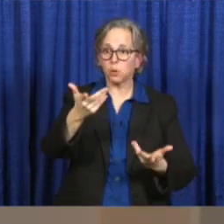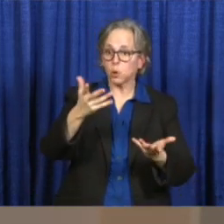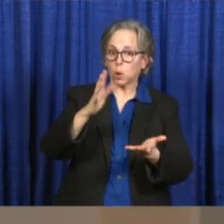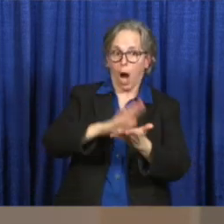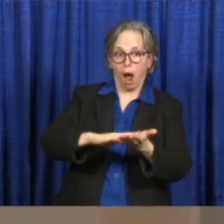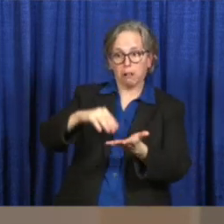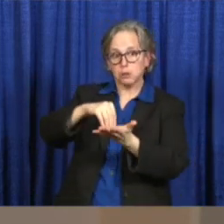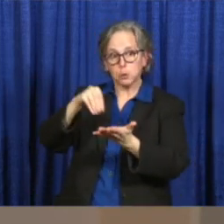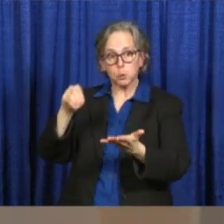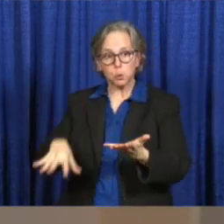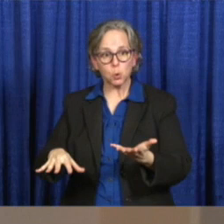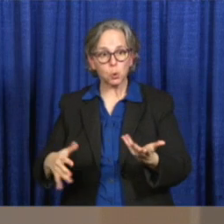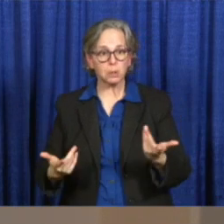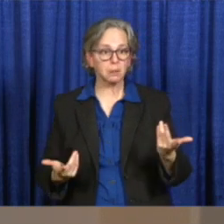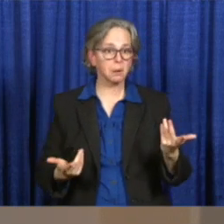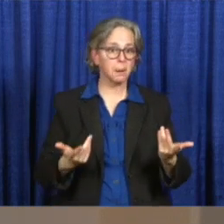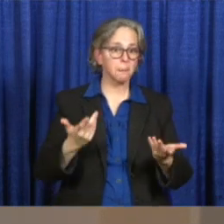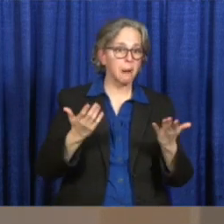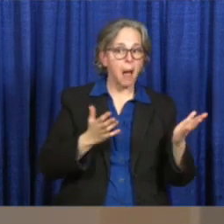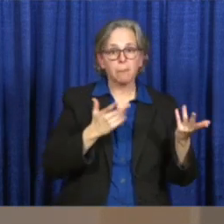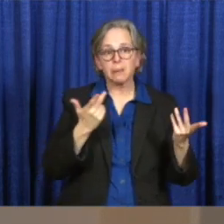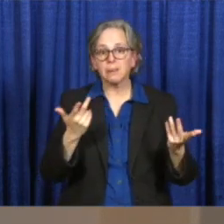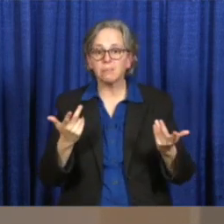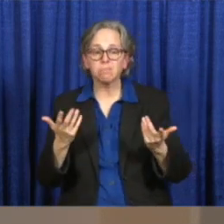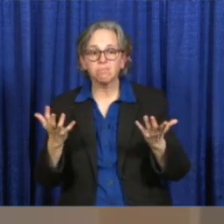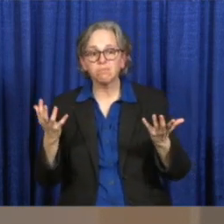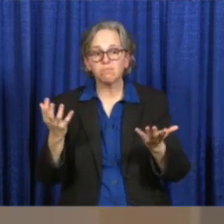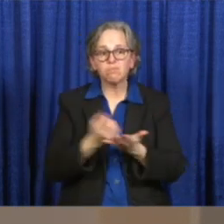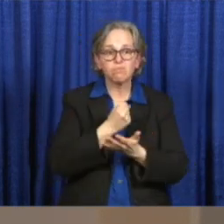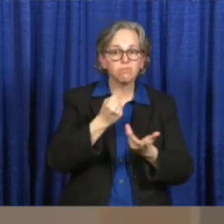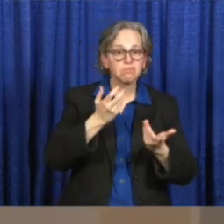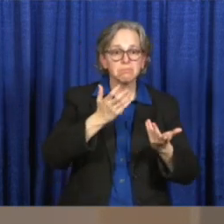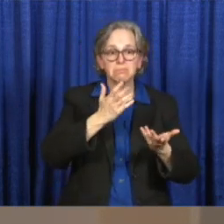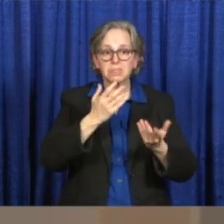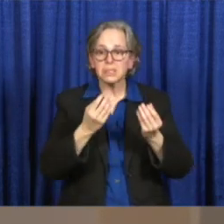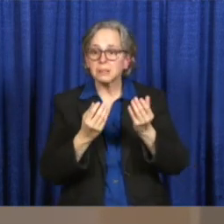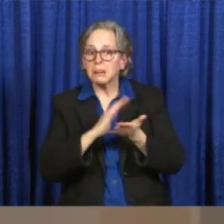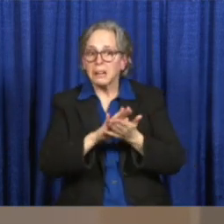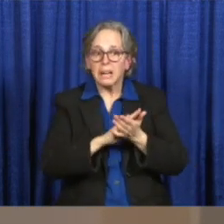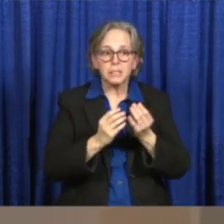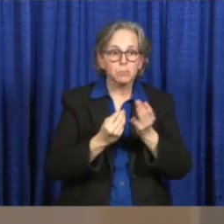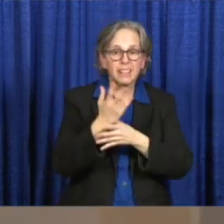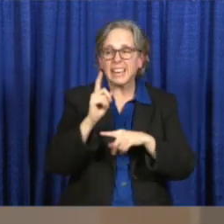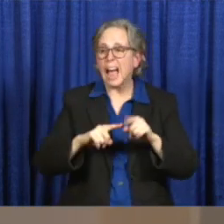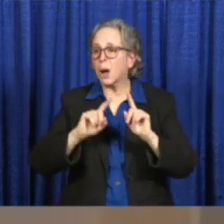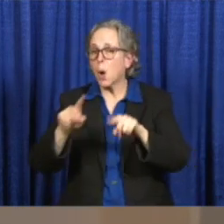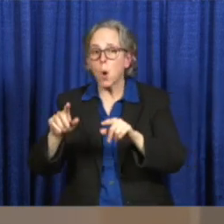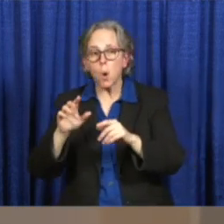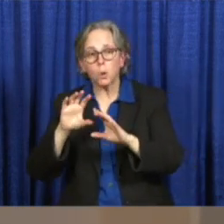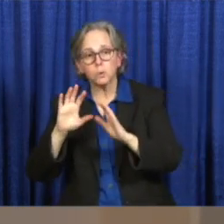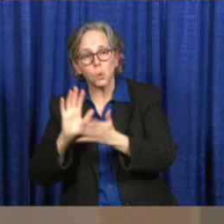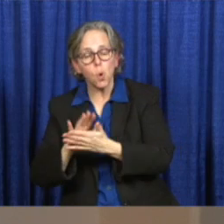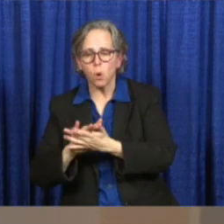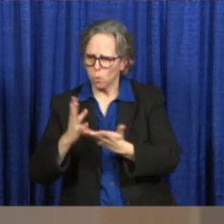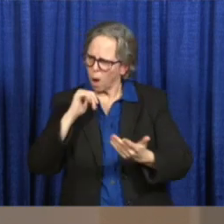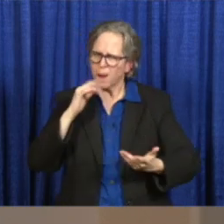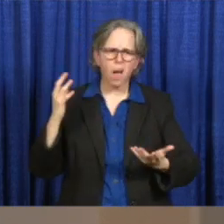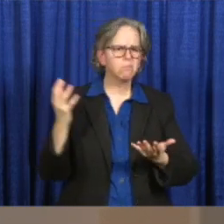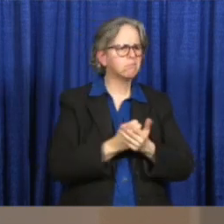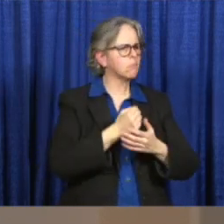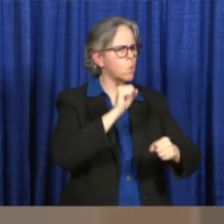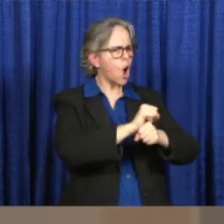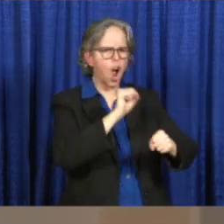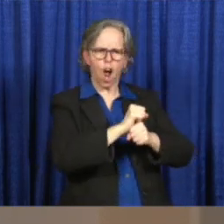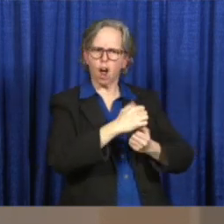was planning on doing something else this spring, like being at school. You can go get a part-time or a full-time job at one of these stores, and they